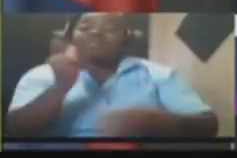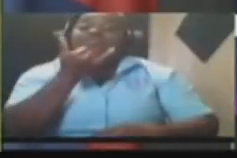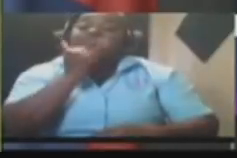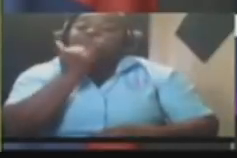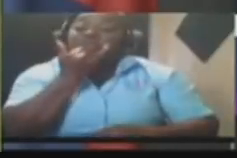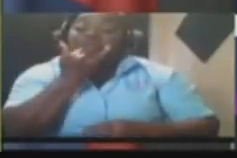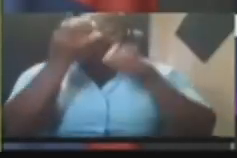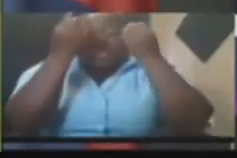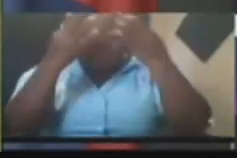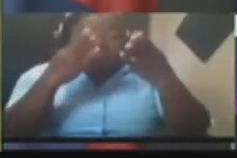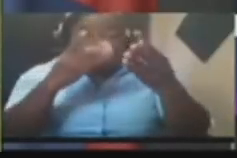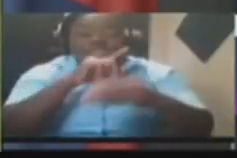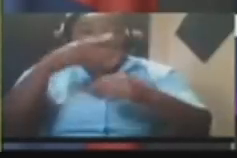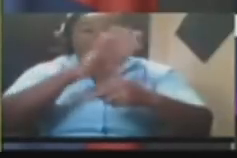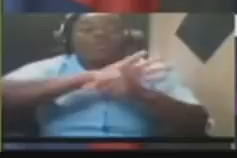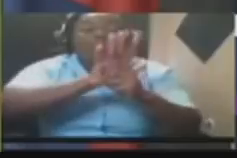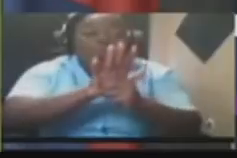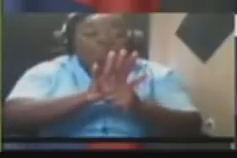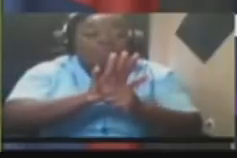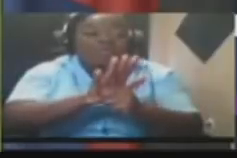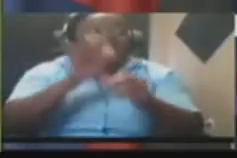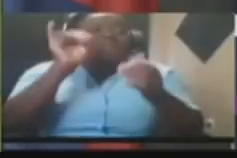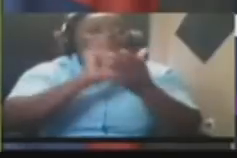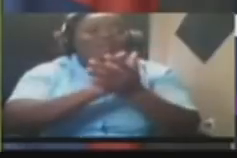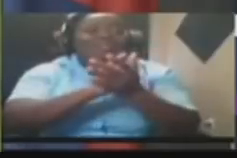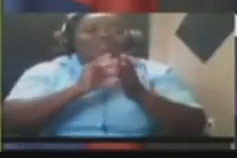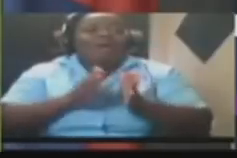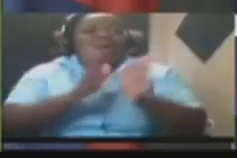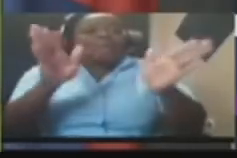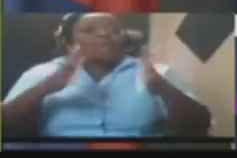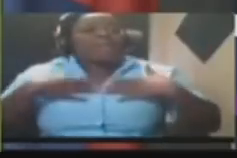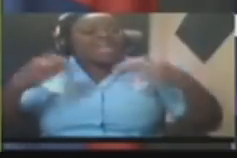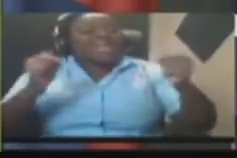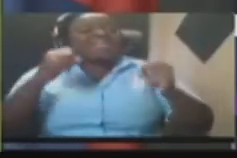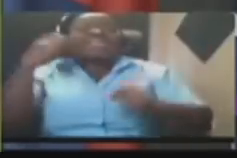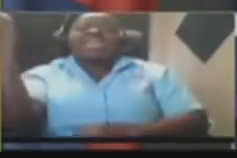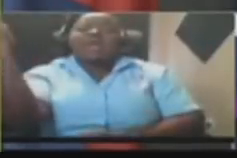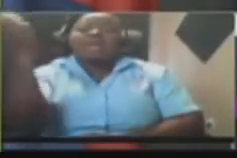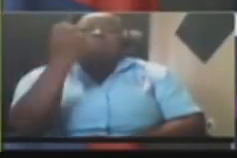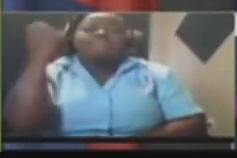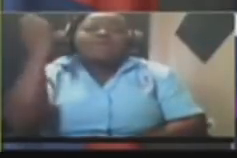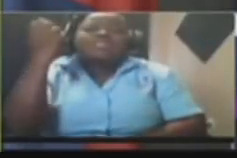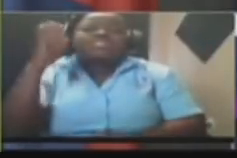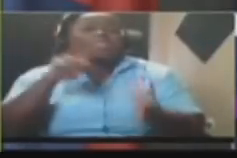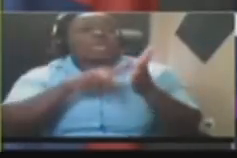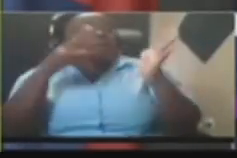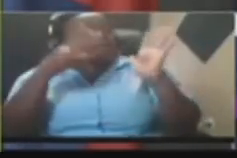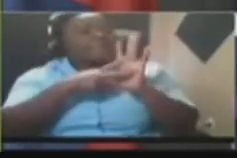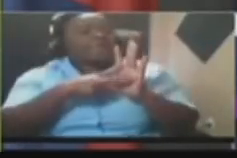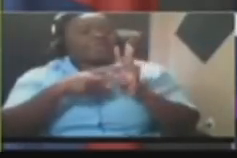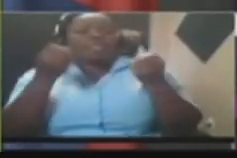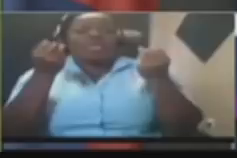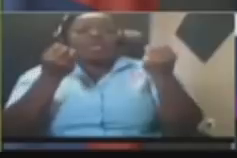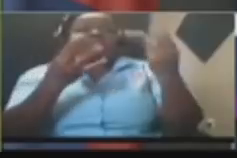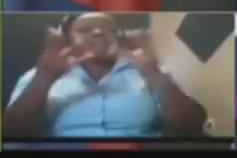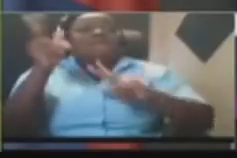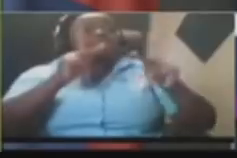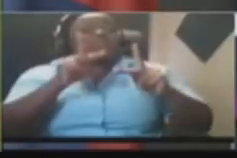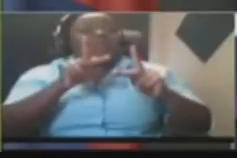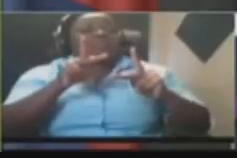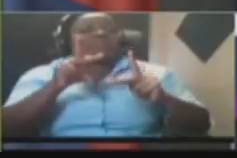is a public health emergency, meaning that a lot of people are fed lies